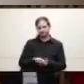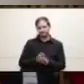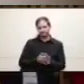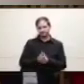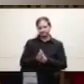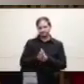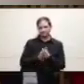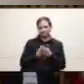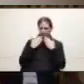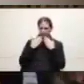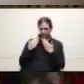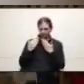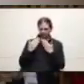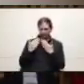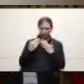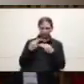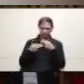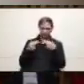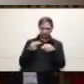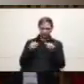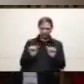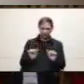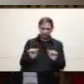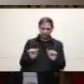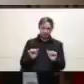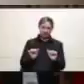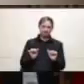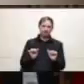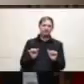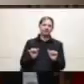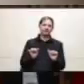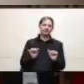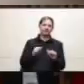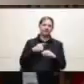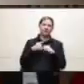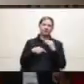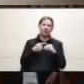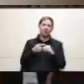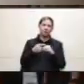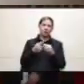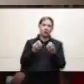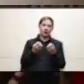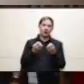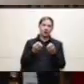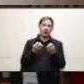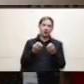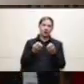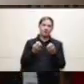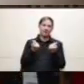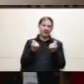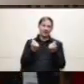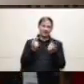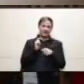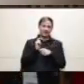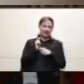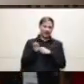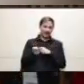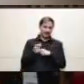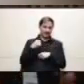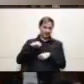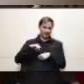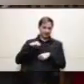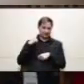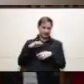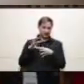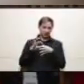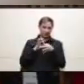No, thank you very much, Honorable Chair. In terms of the amount of money spent by the municipality in